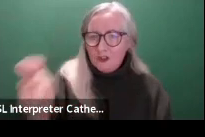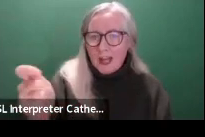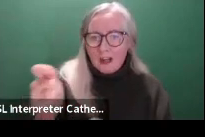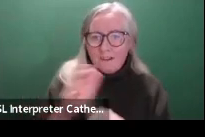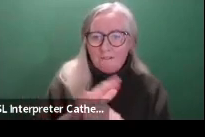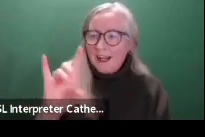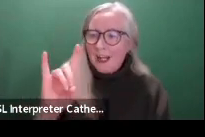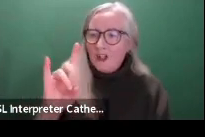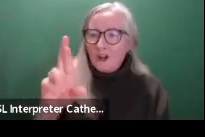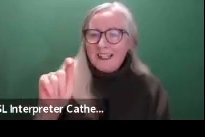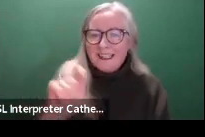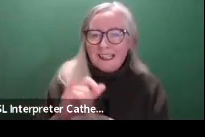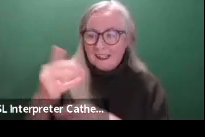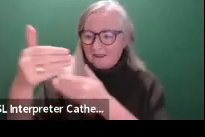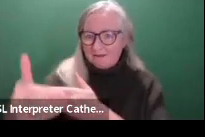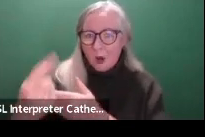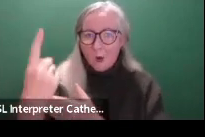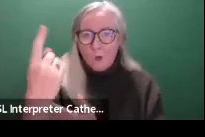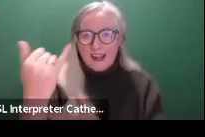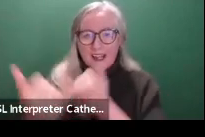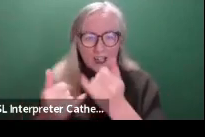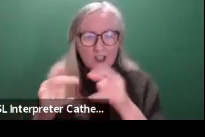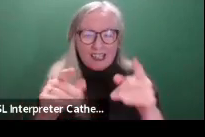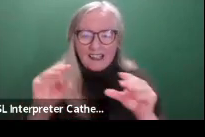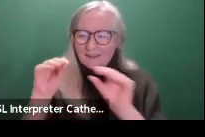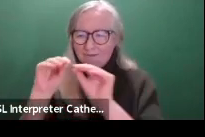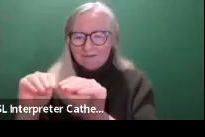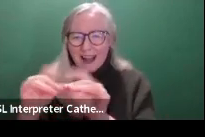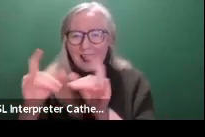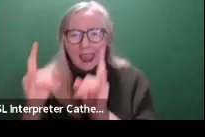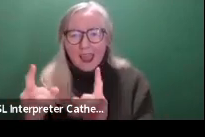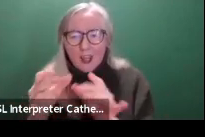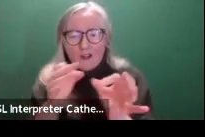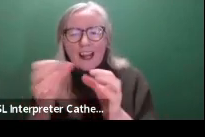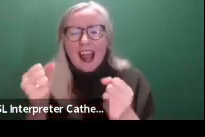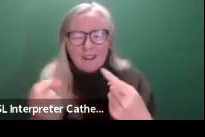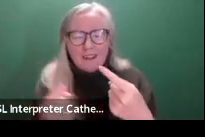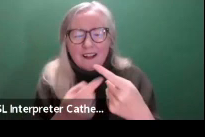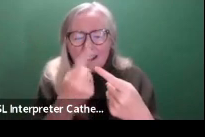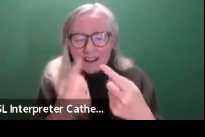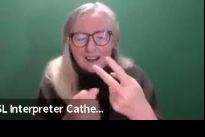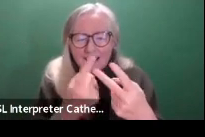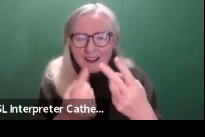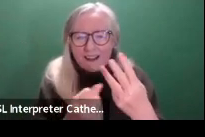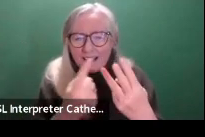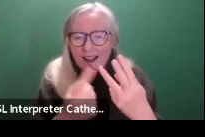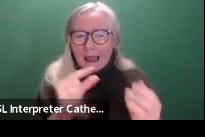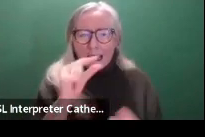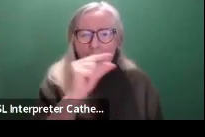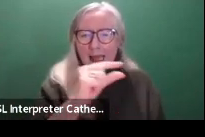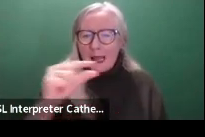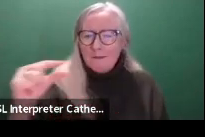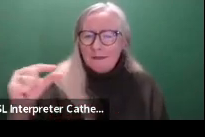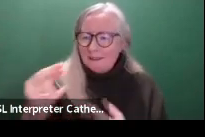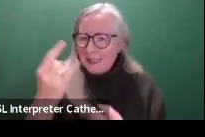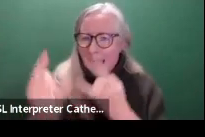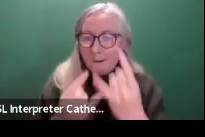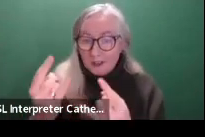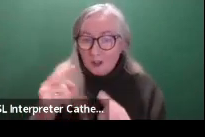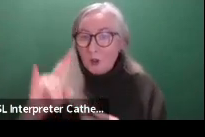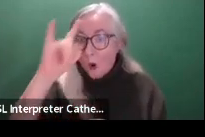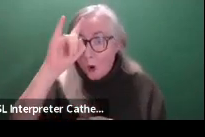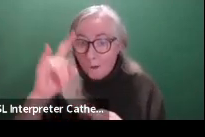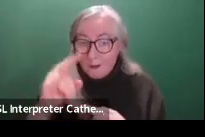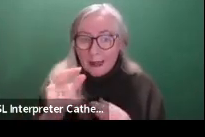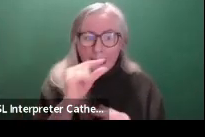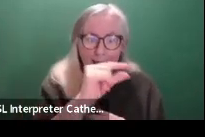year. So again, that's getting in the health strategy. So there are things that are happening, little bits, that hopefully all these little bits will add